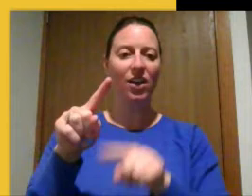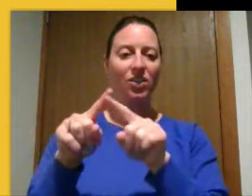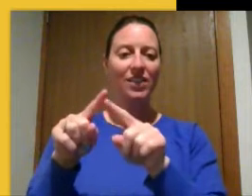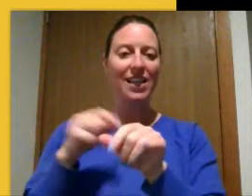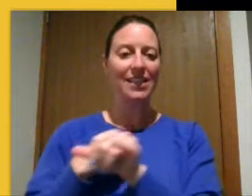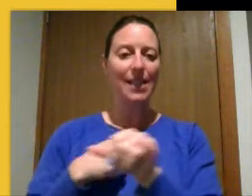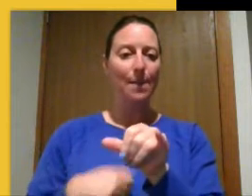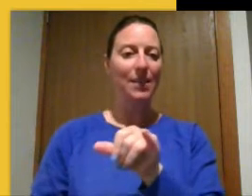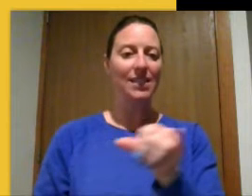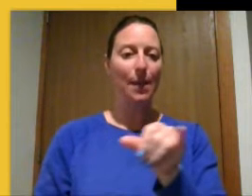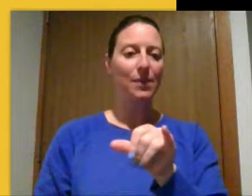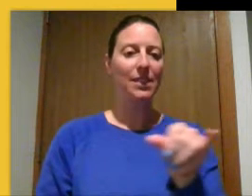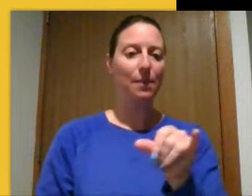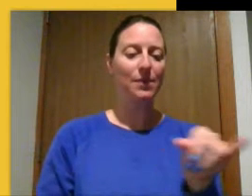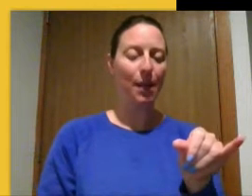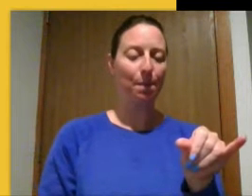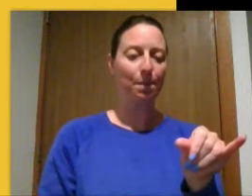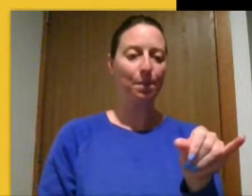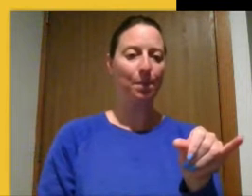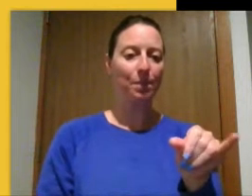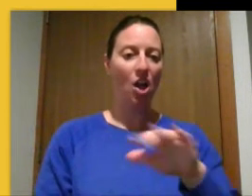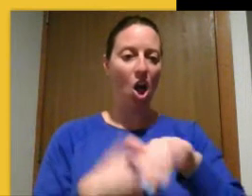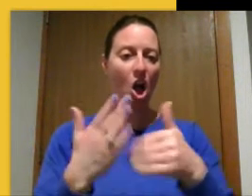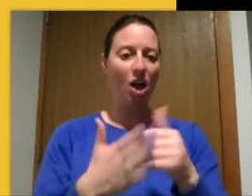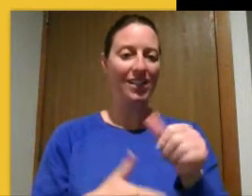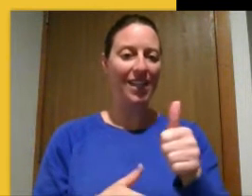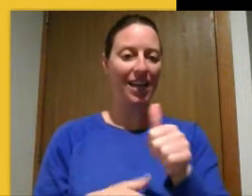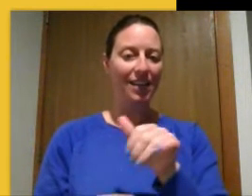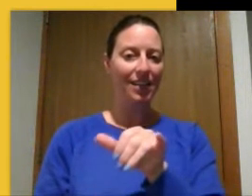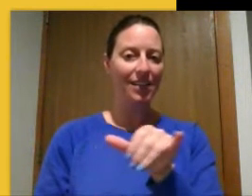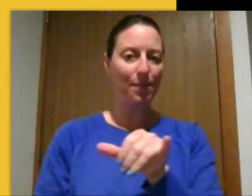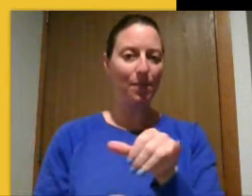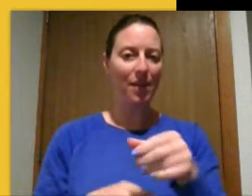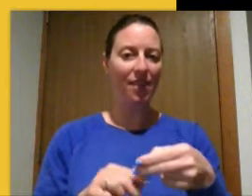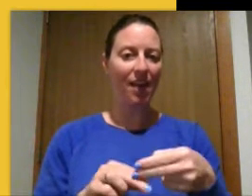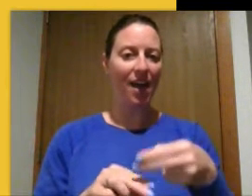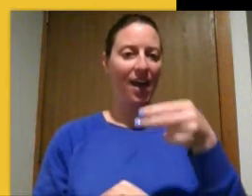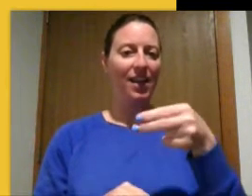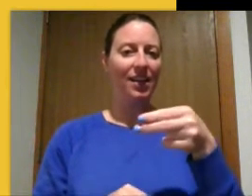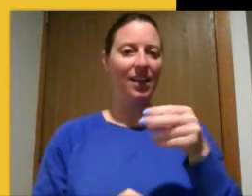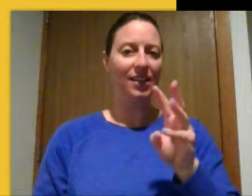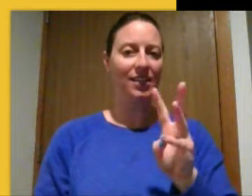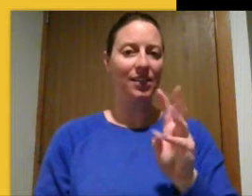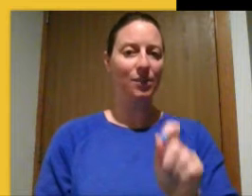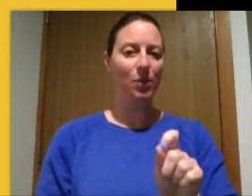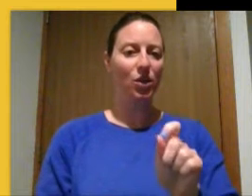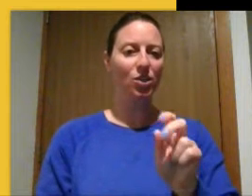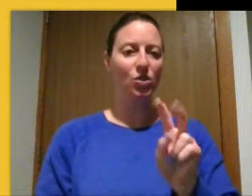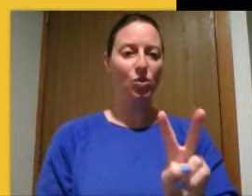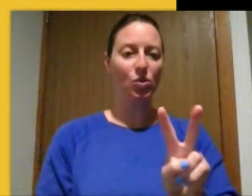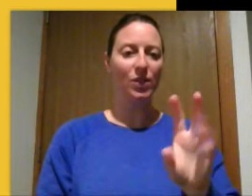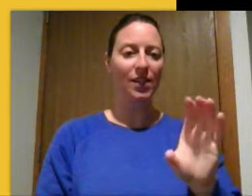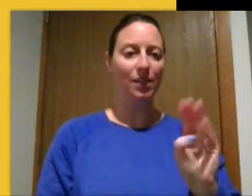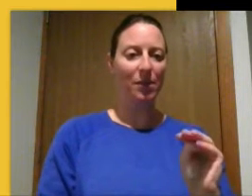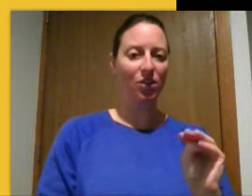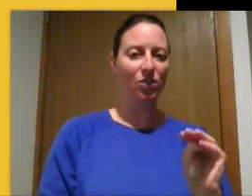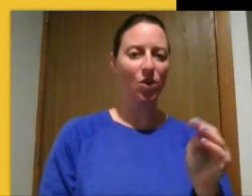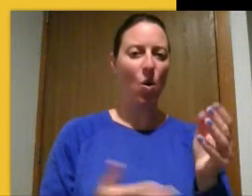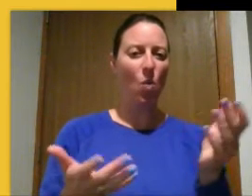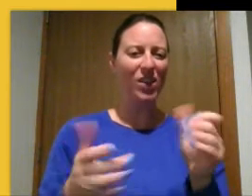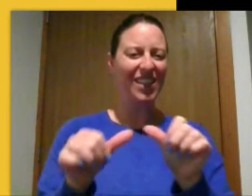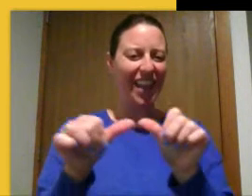height of 6.2 centimeters. What is the approximate area of the decagon?